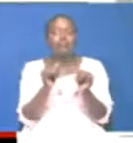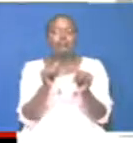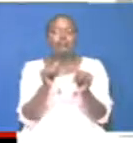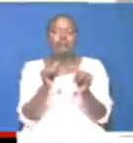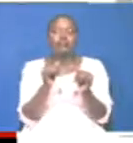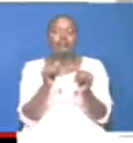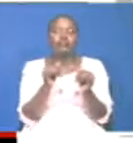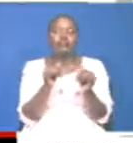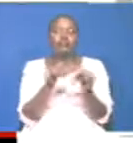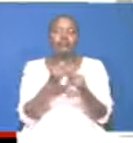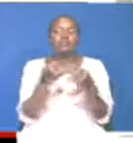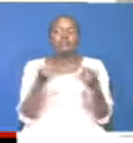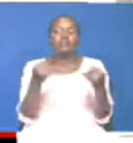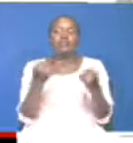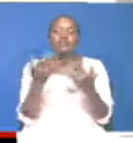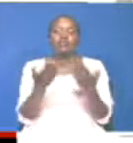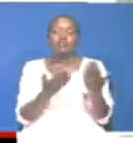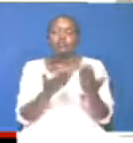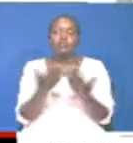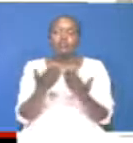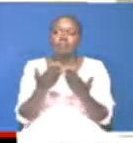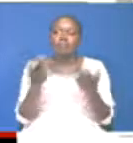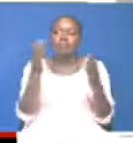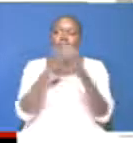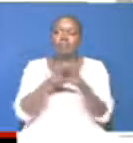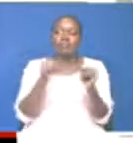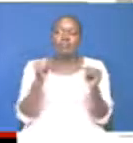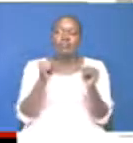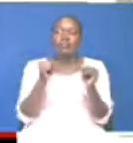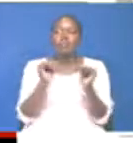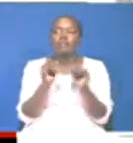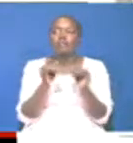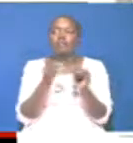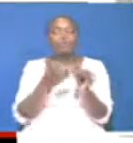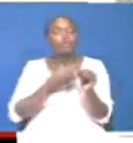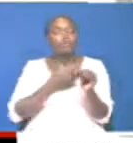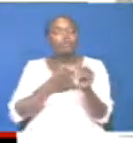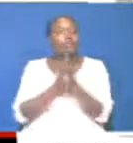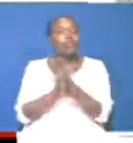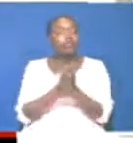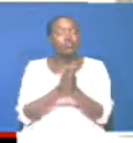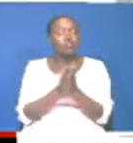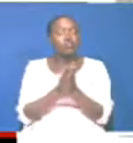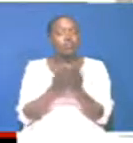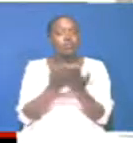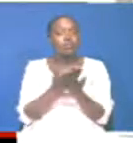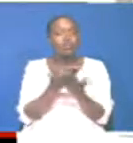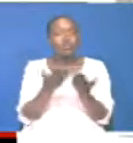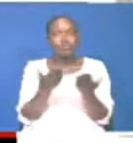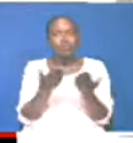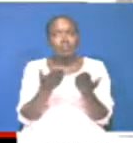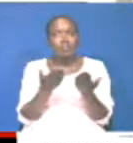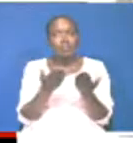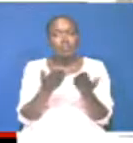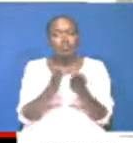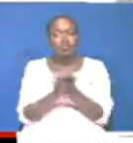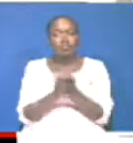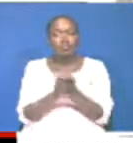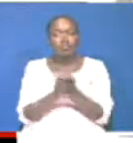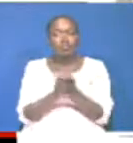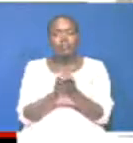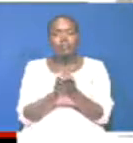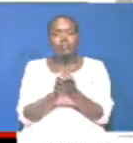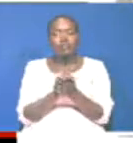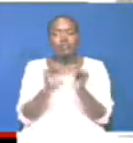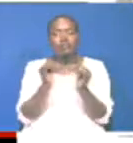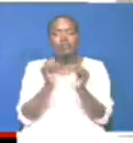wire services, the presidential press unit would bring their own story, which was to be broadcast, and the news gathering